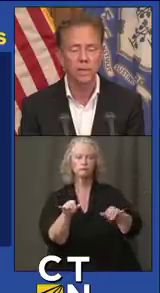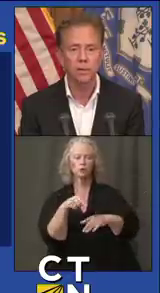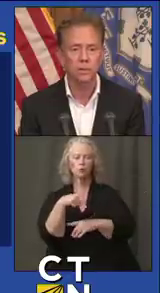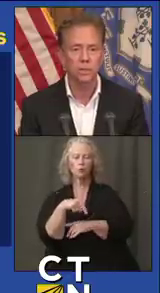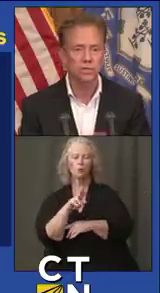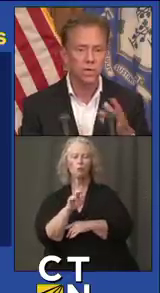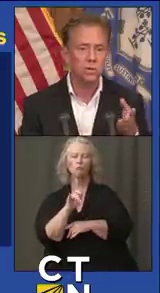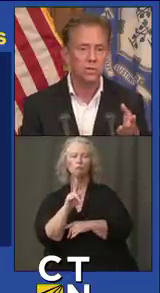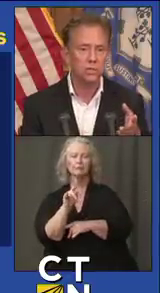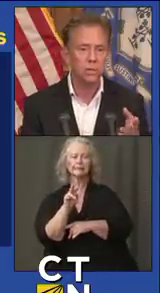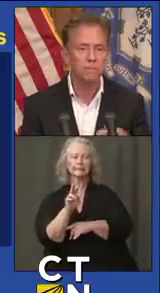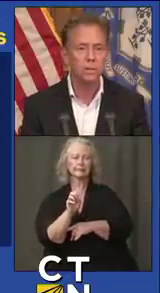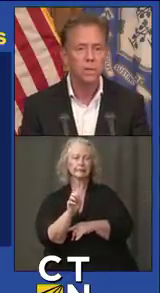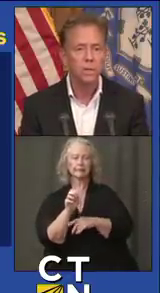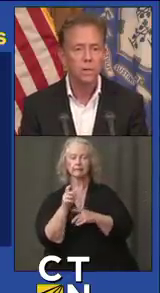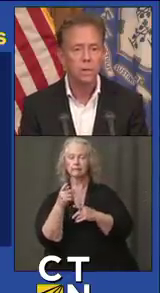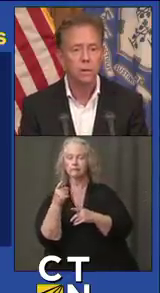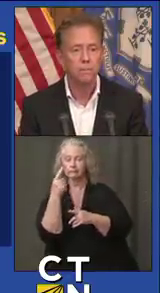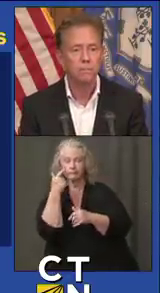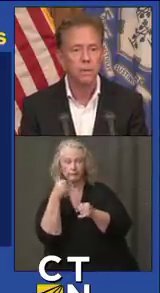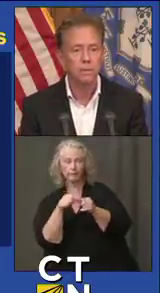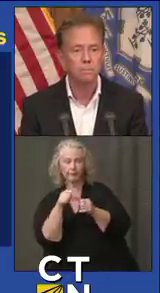that later. But you can see on this